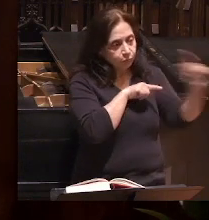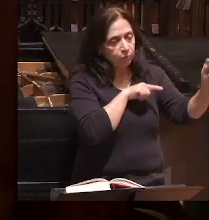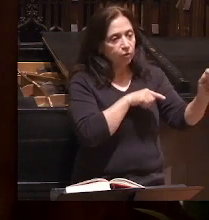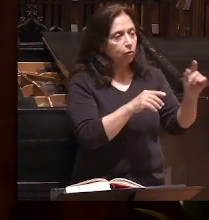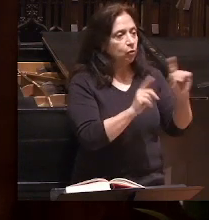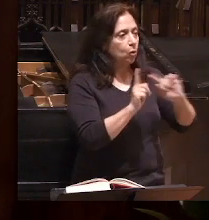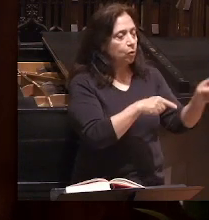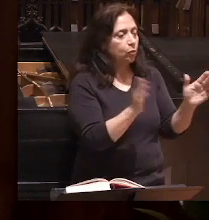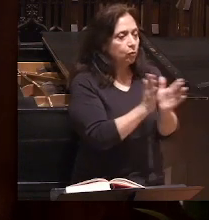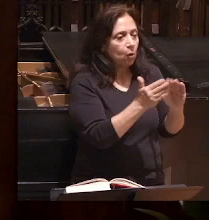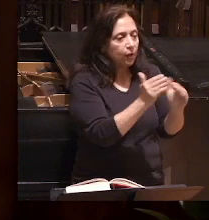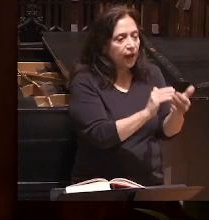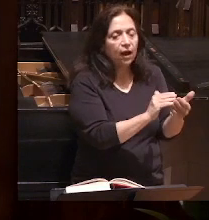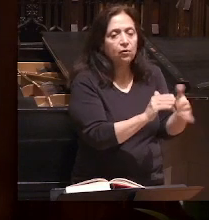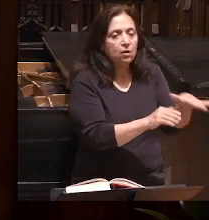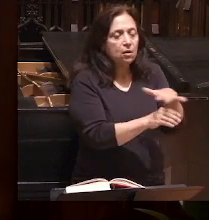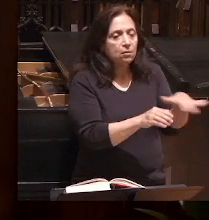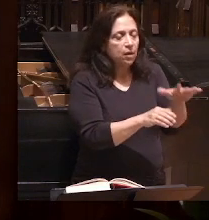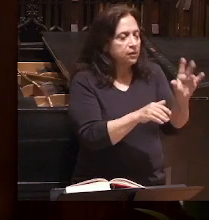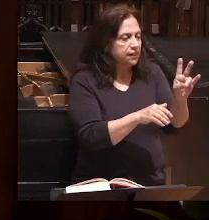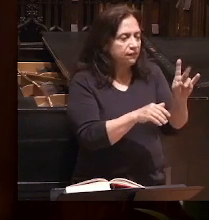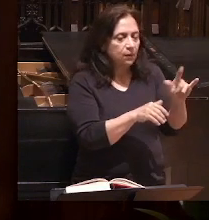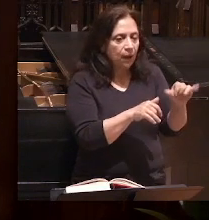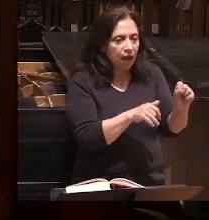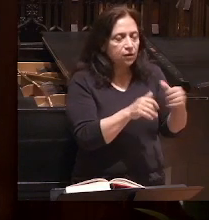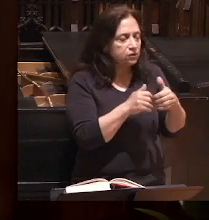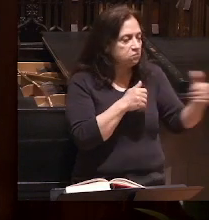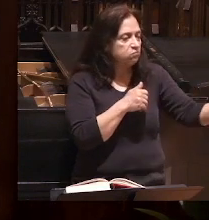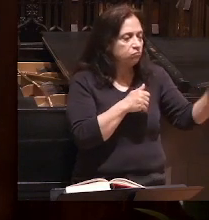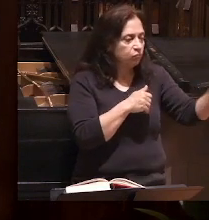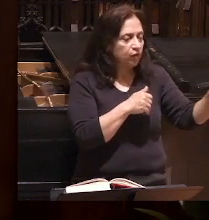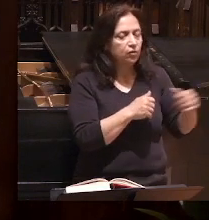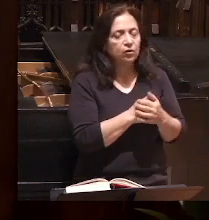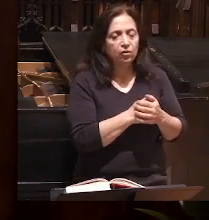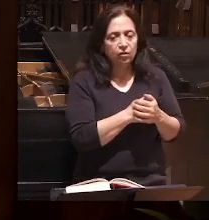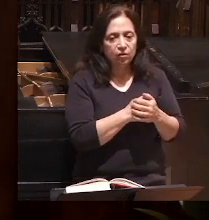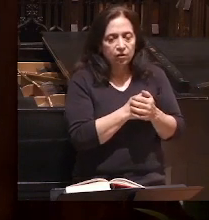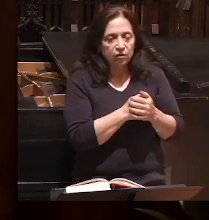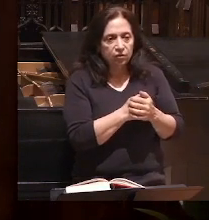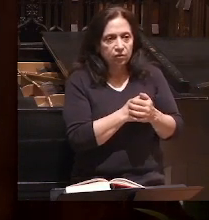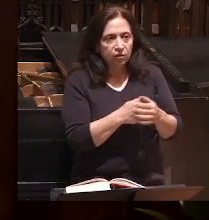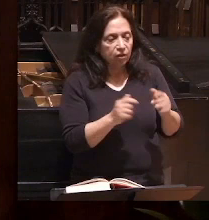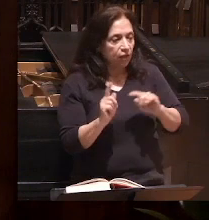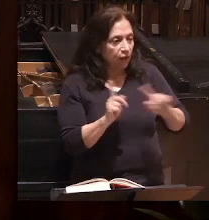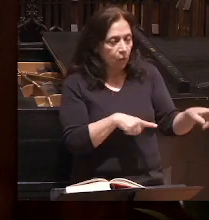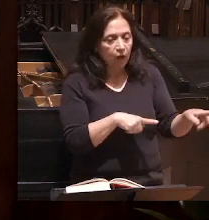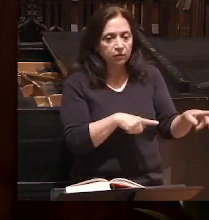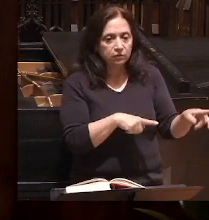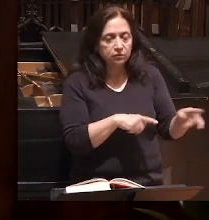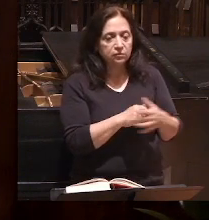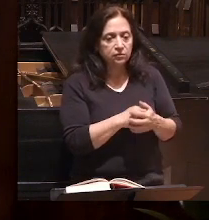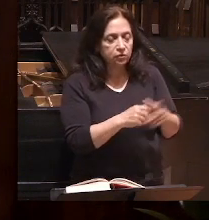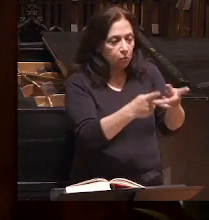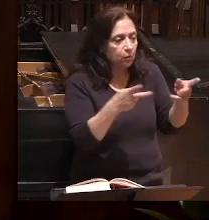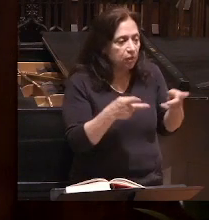village, a small town about 7 miles, the text says, from Jerusalem, that they went to